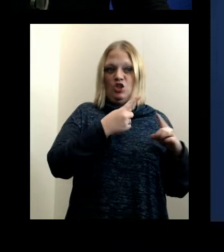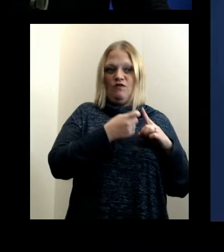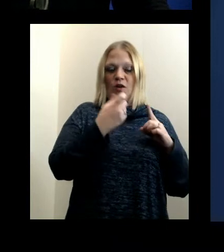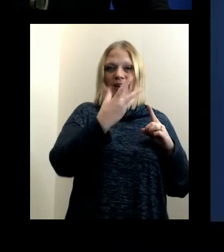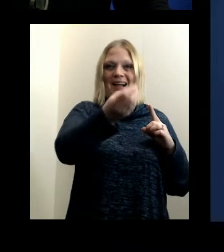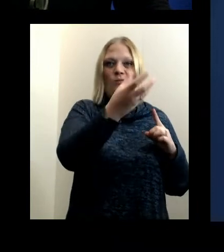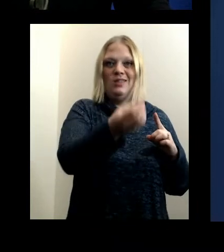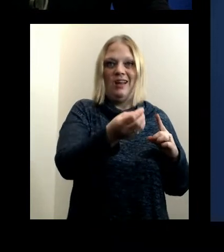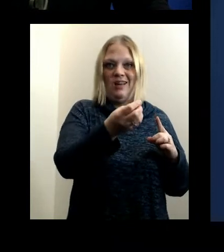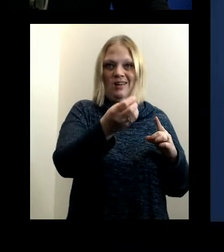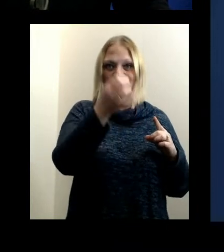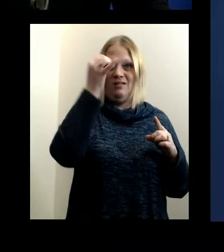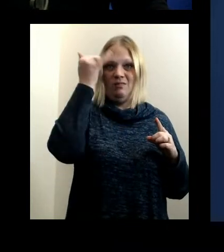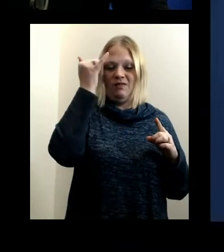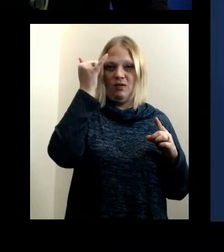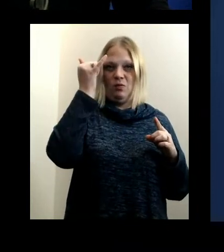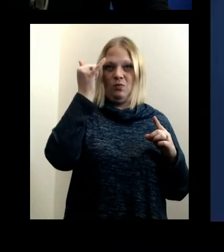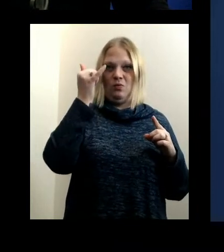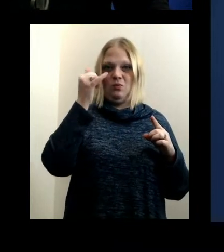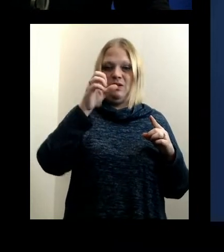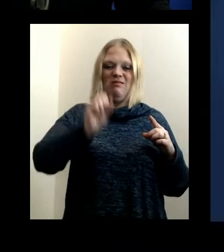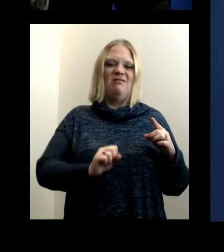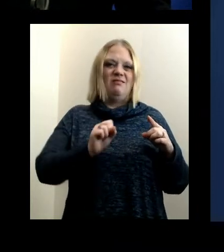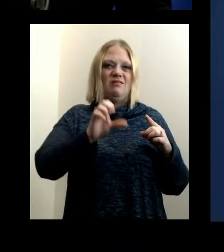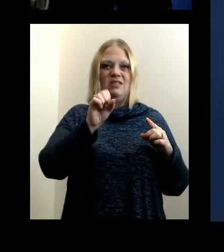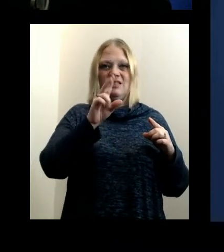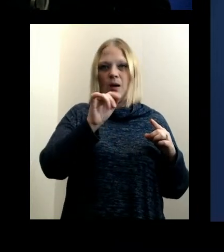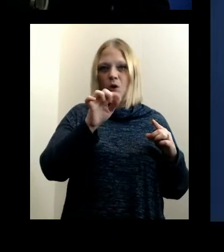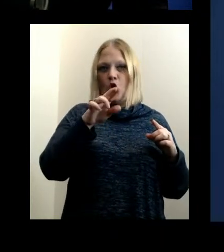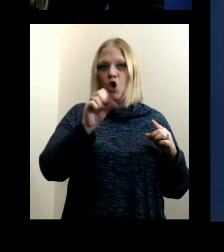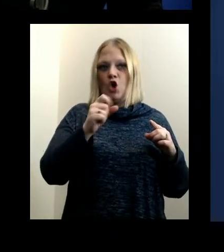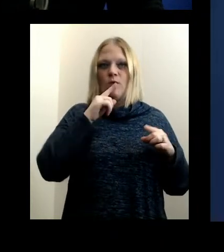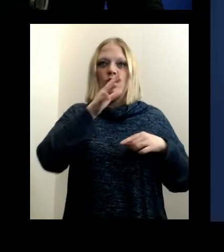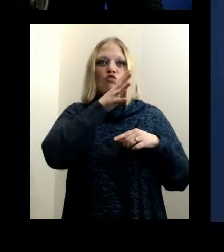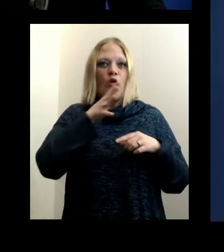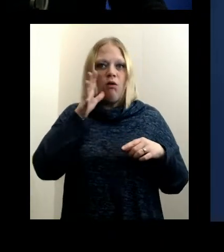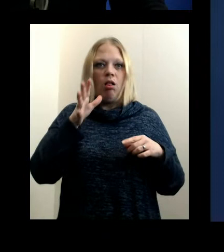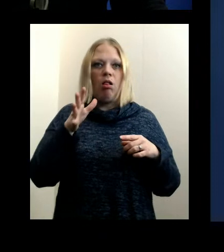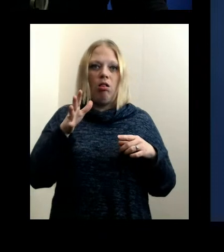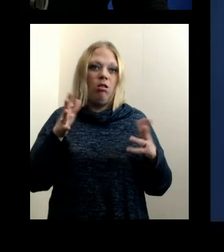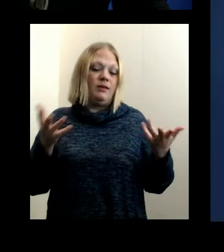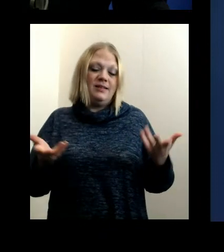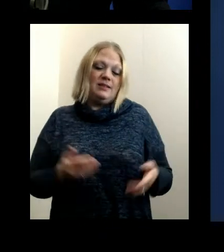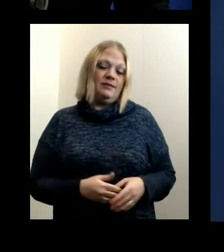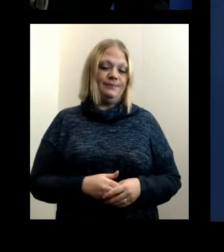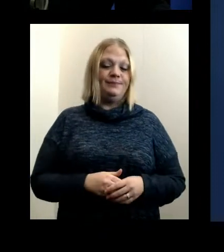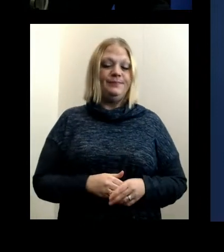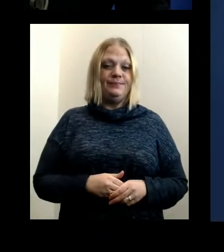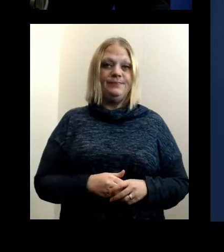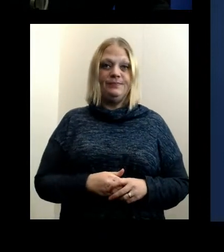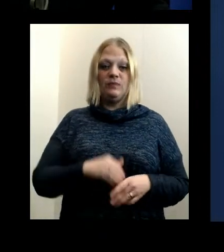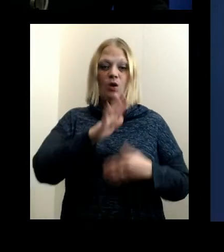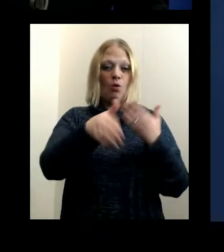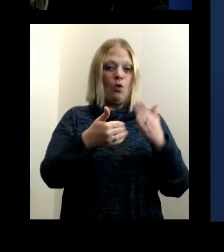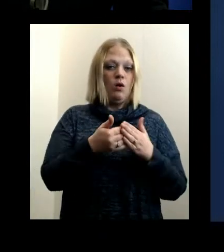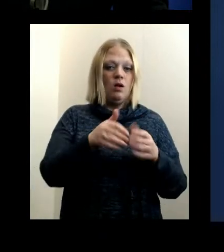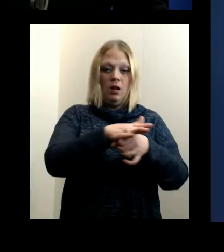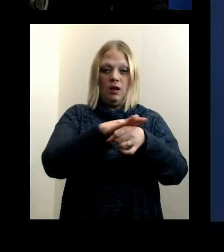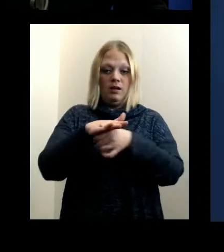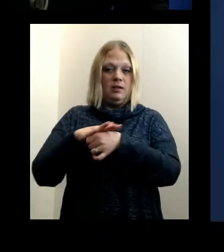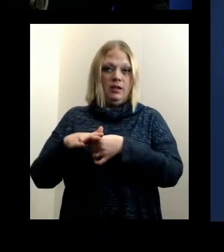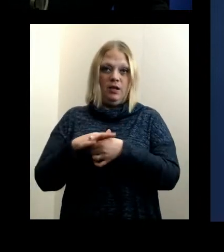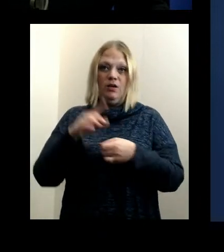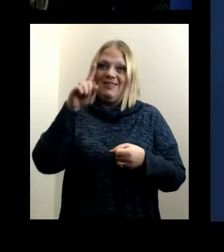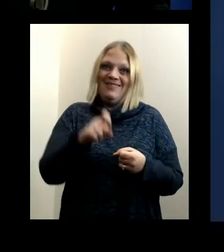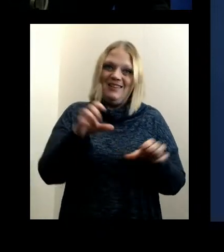the city of Buffalo in the suburbs, the two small cities, and the rural areas than our population. So all areas can and need to